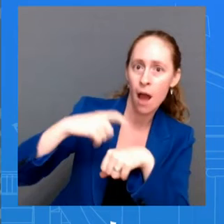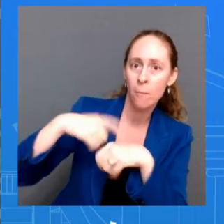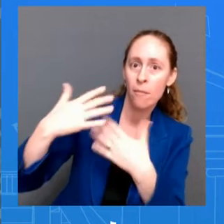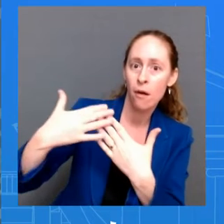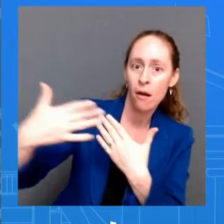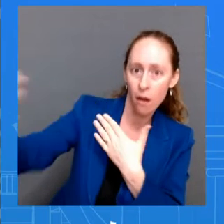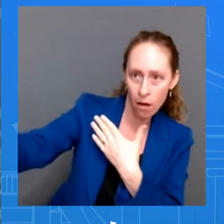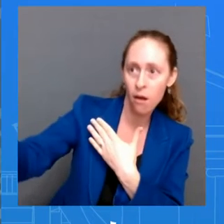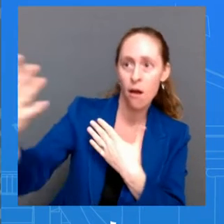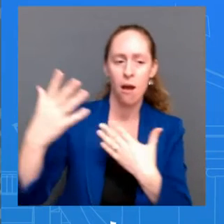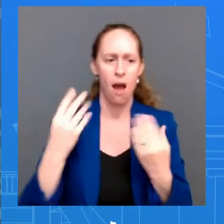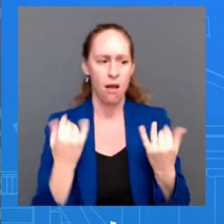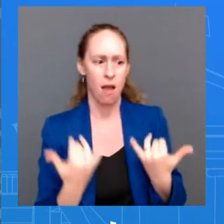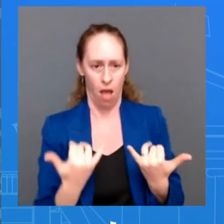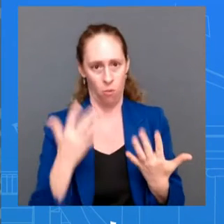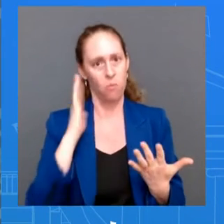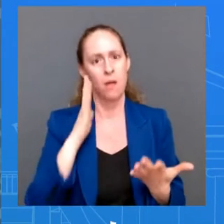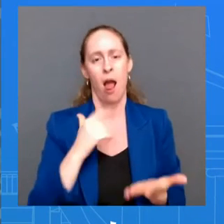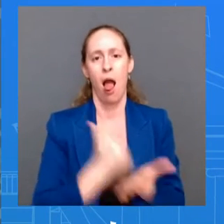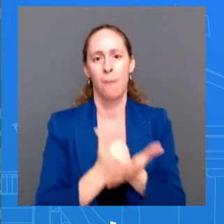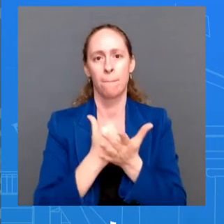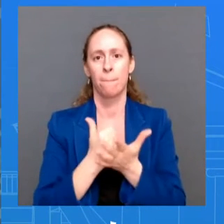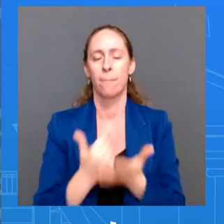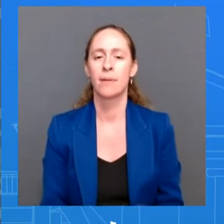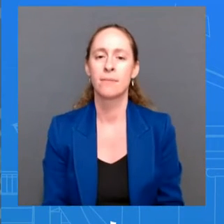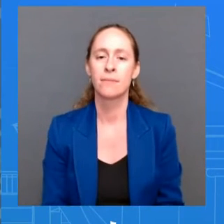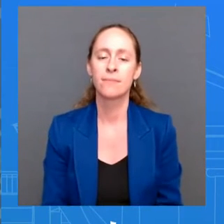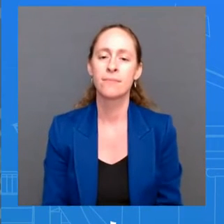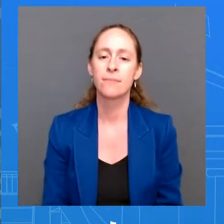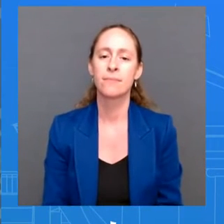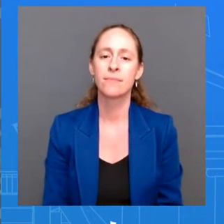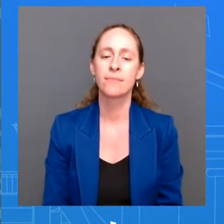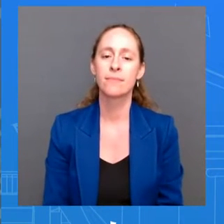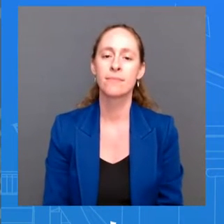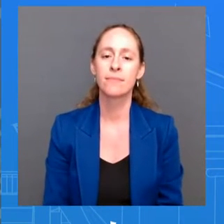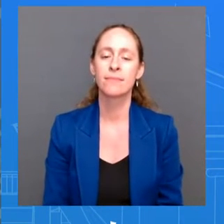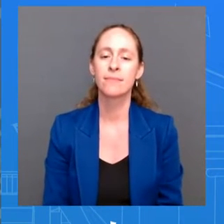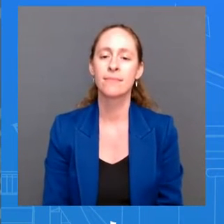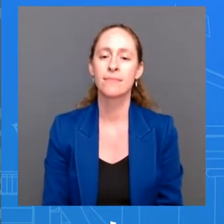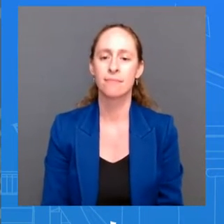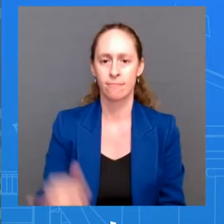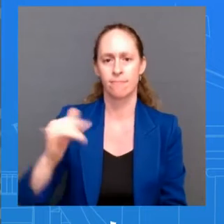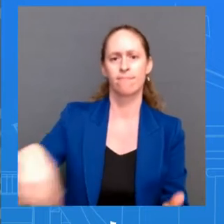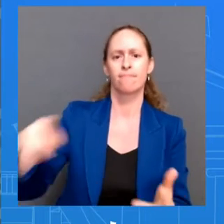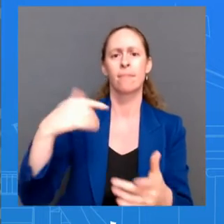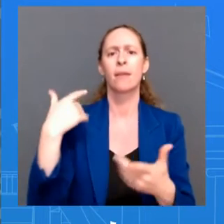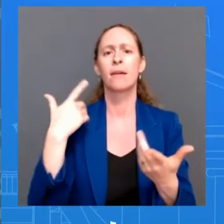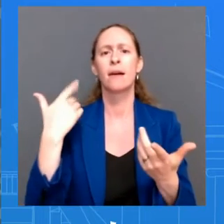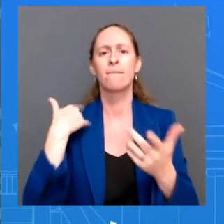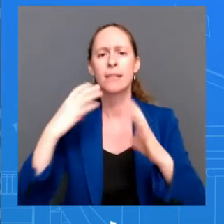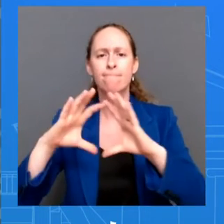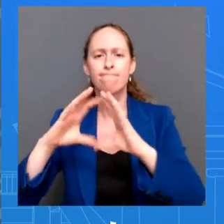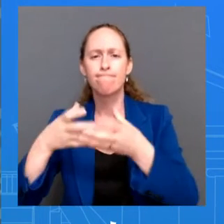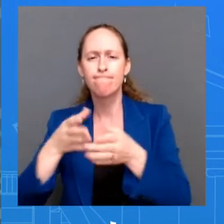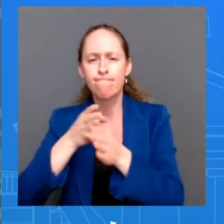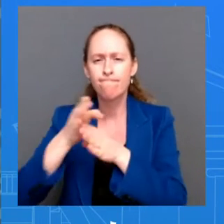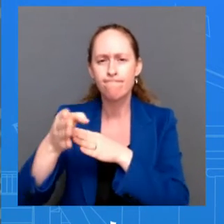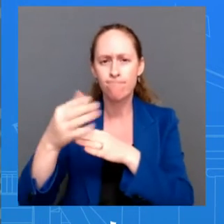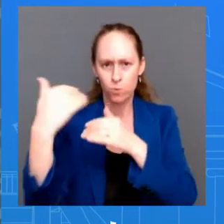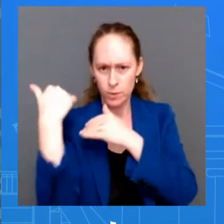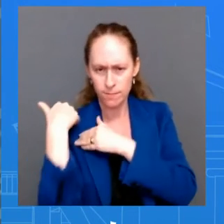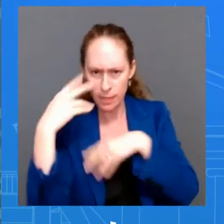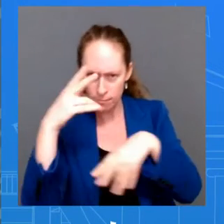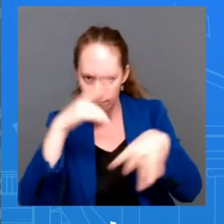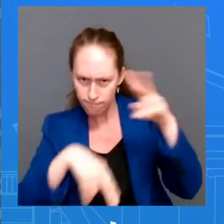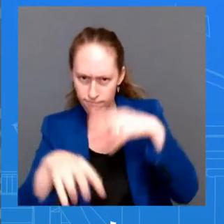a Responsible Budget, "Almost every one of these policies in of itself will fight inflation, and on net,